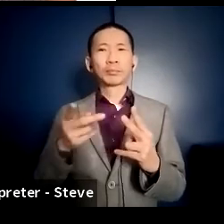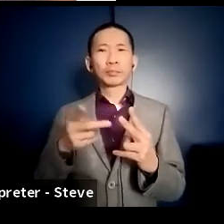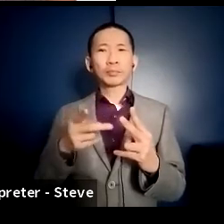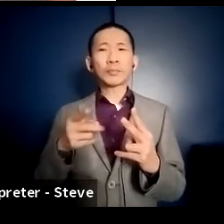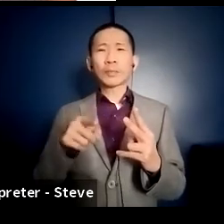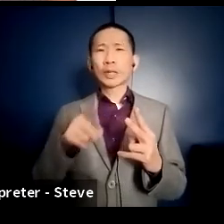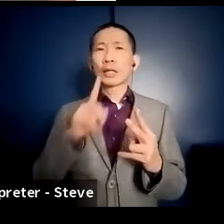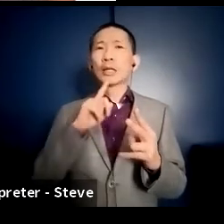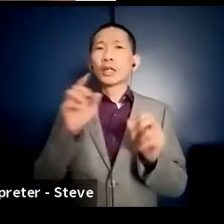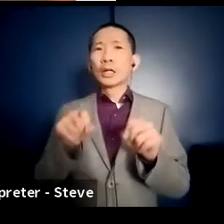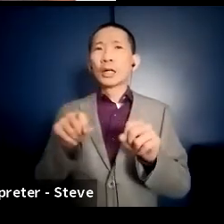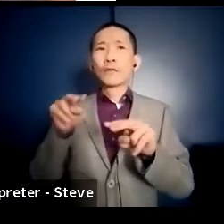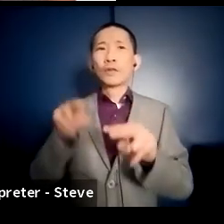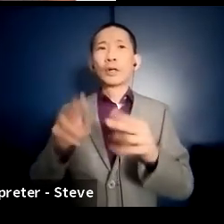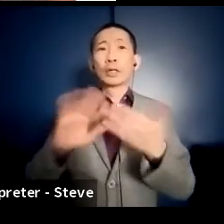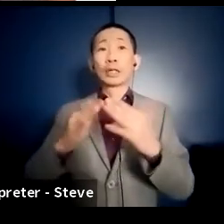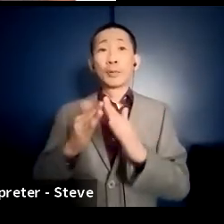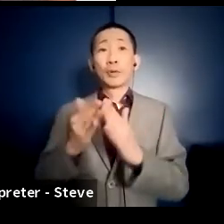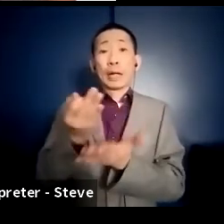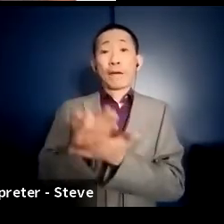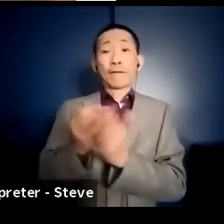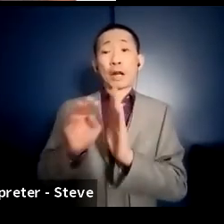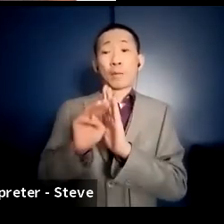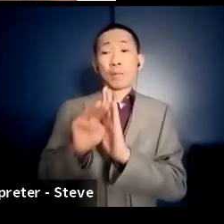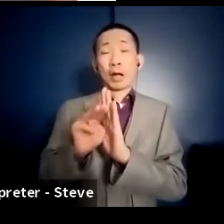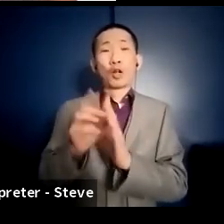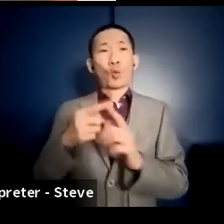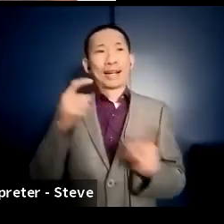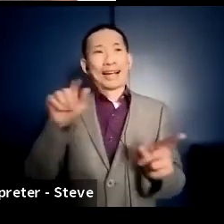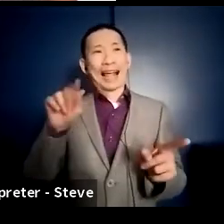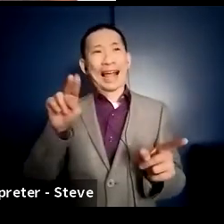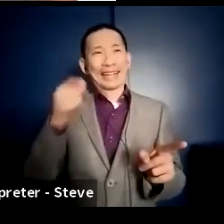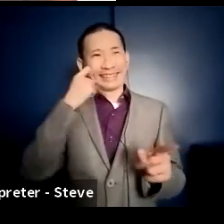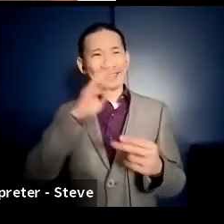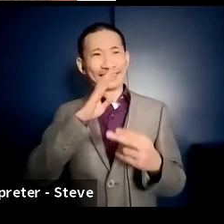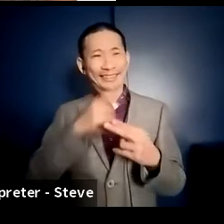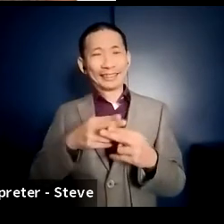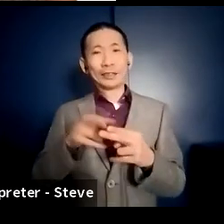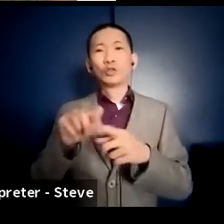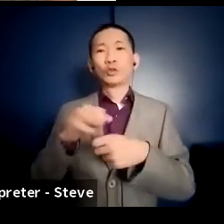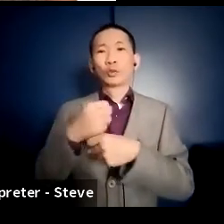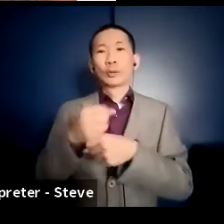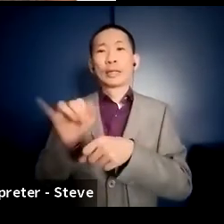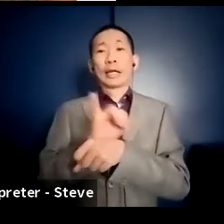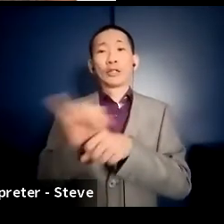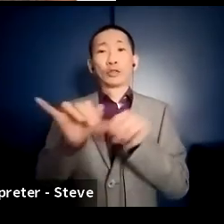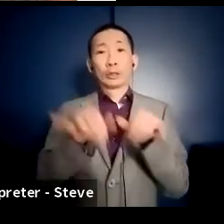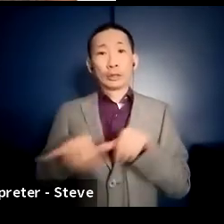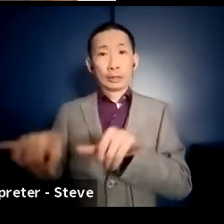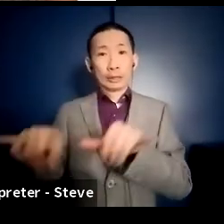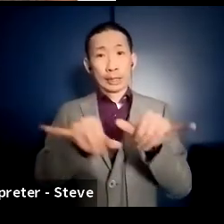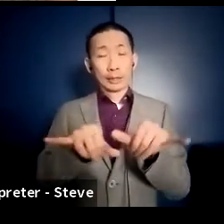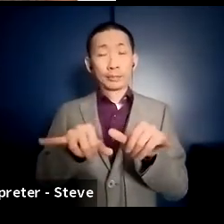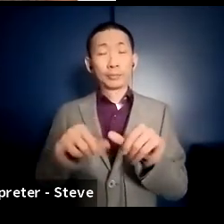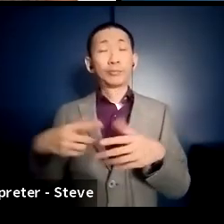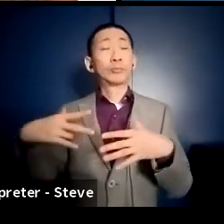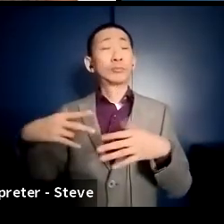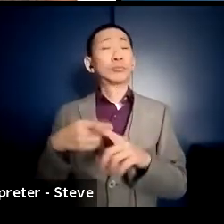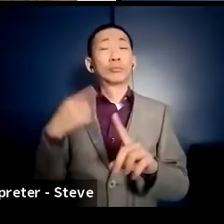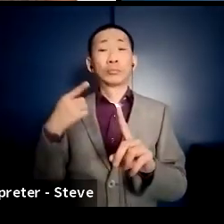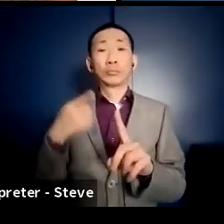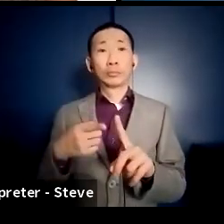really looked at community fund models, kind of what Anna was talking about, in creating the industry standard. So in short, the